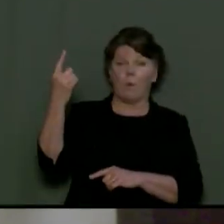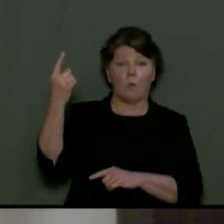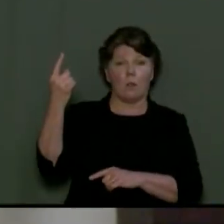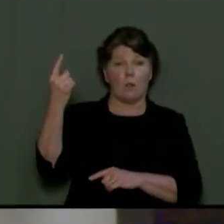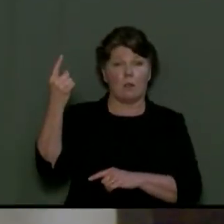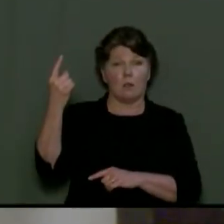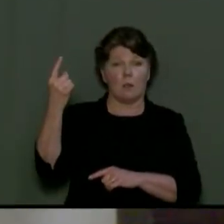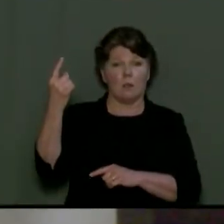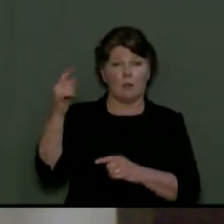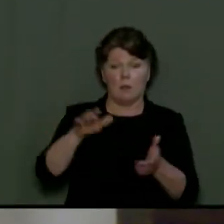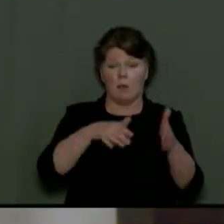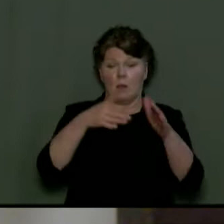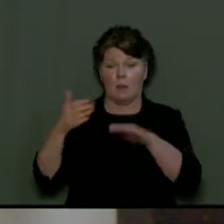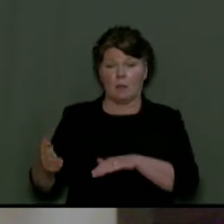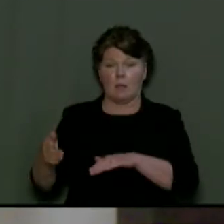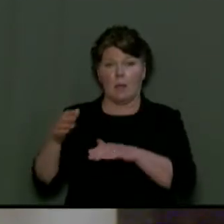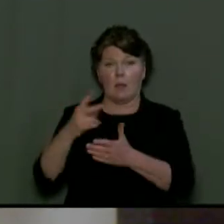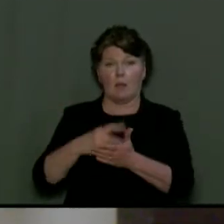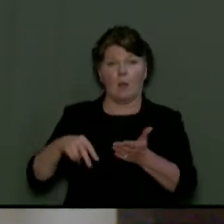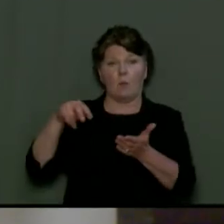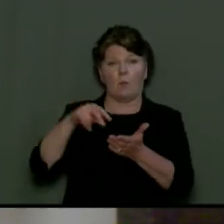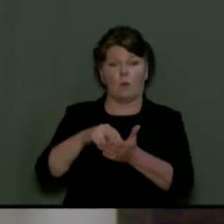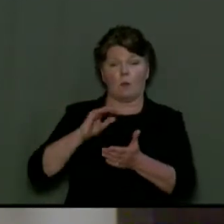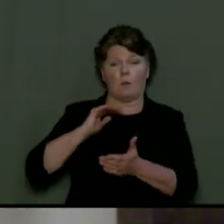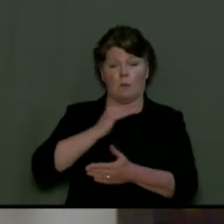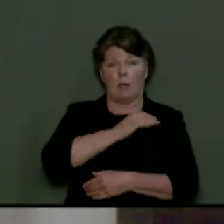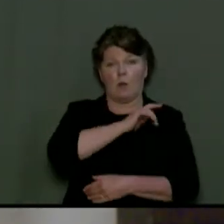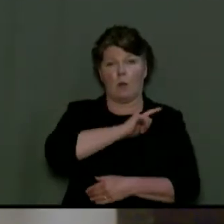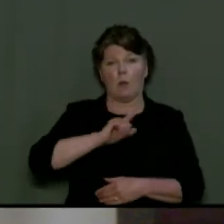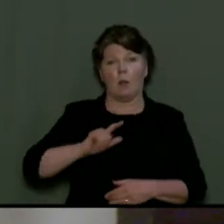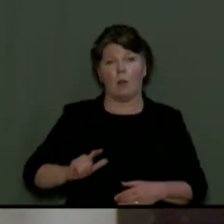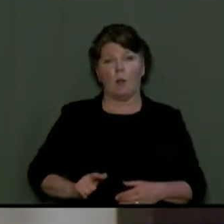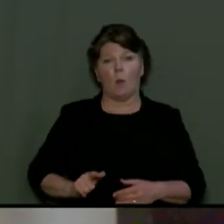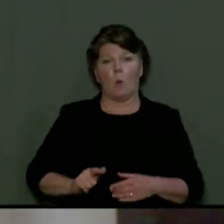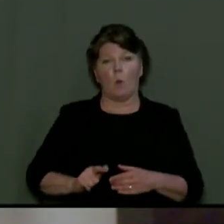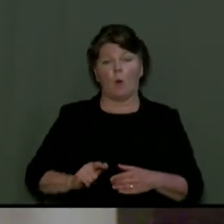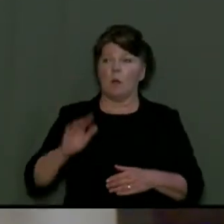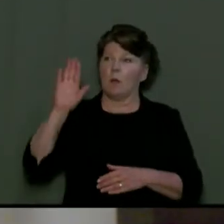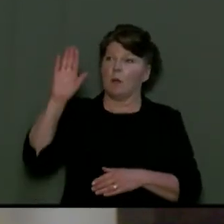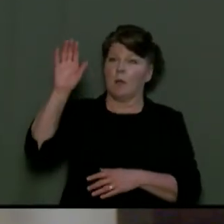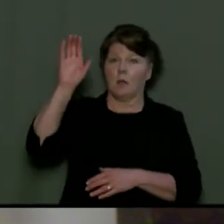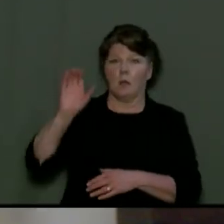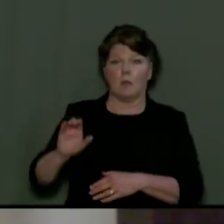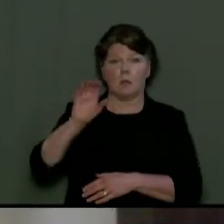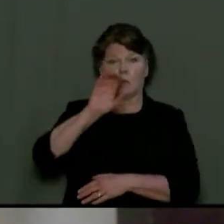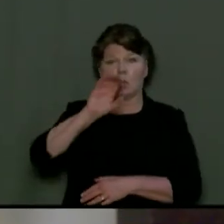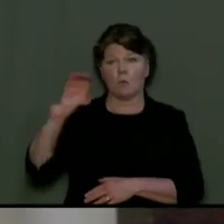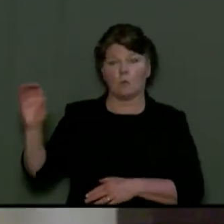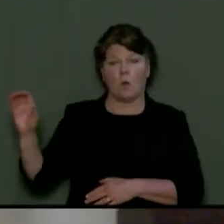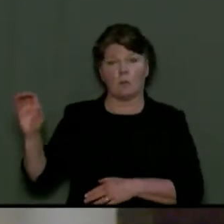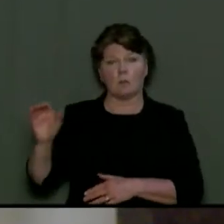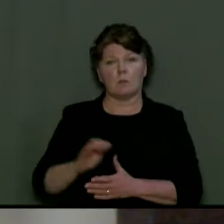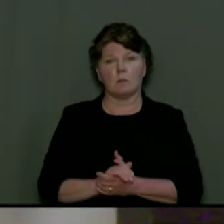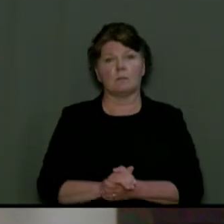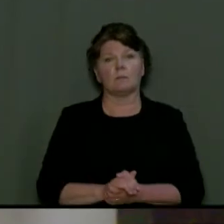from the death and resurrection of our Lord on the cross at Calvary.